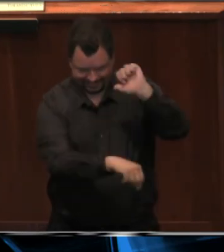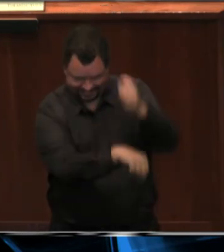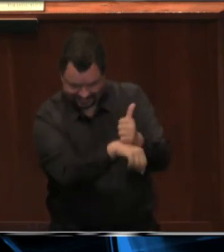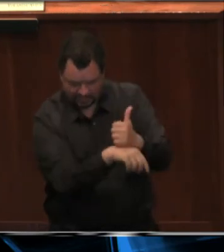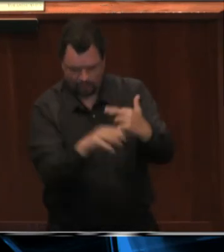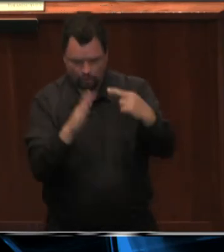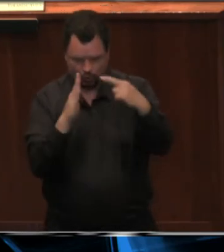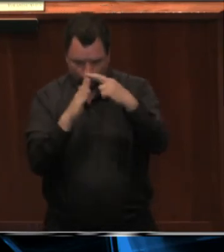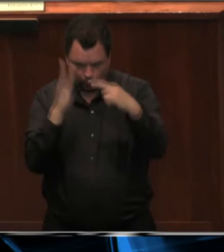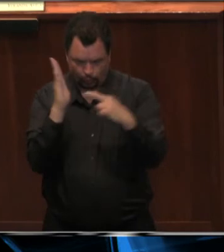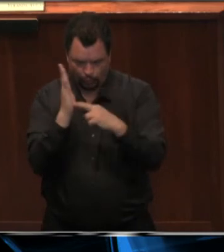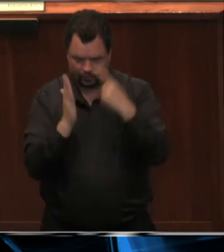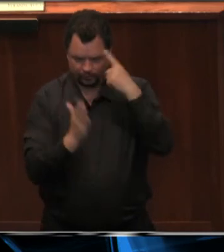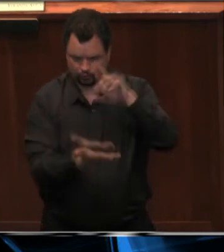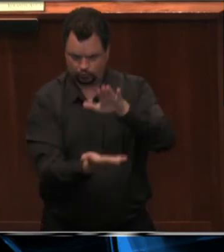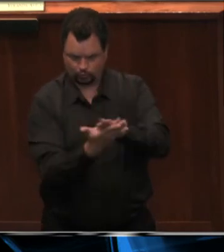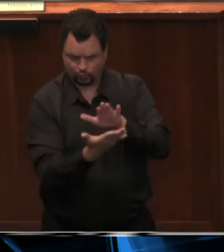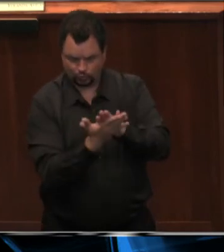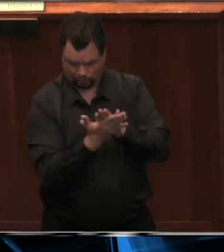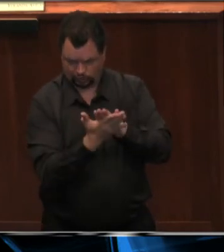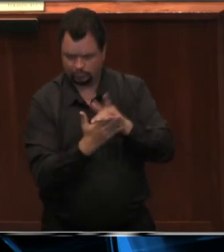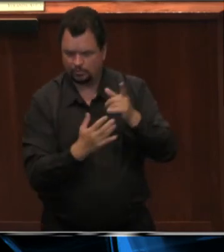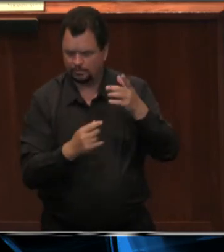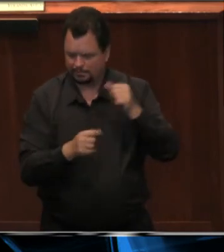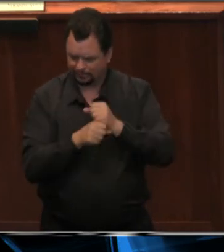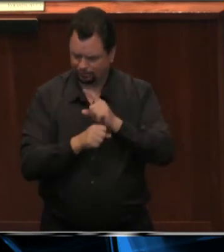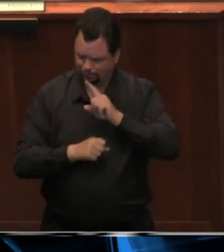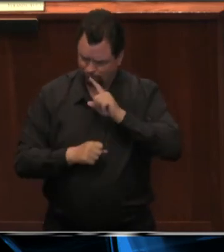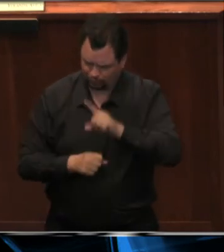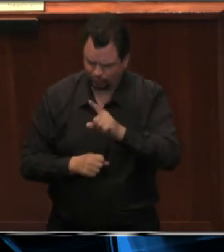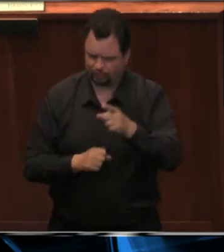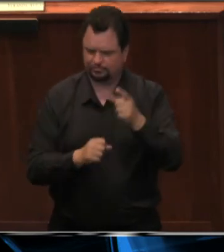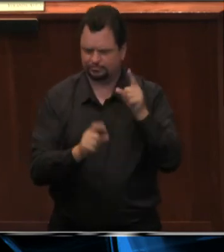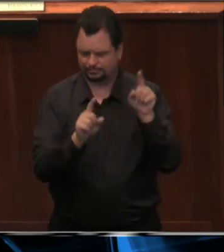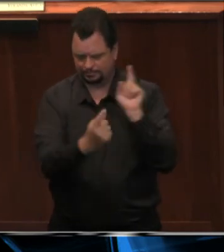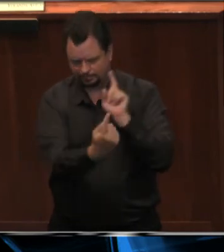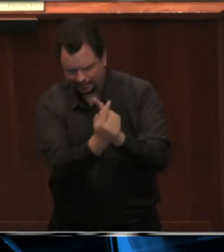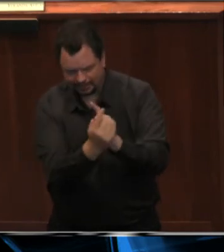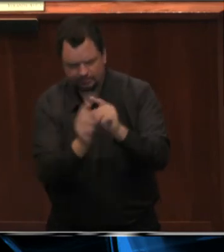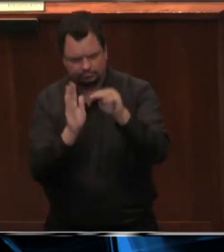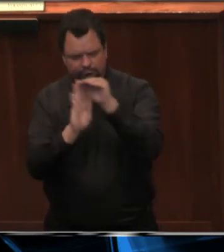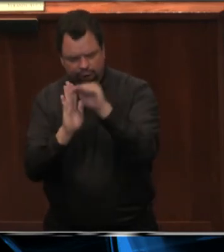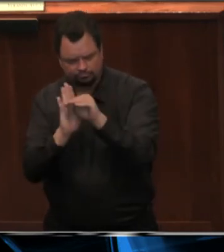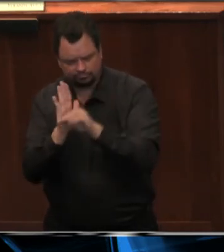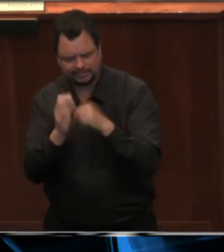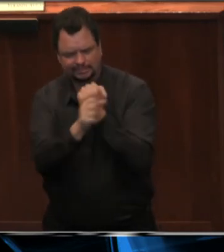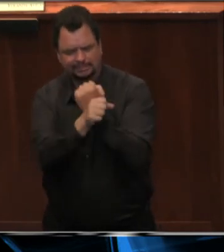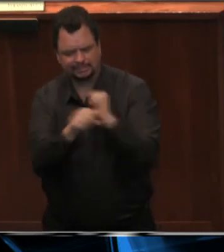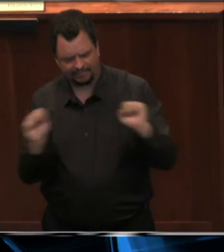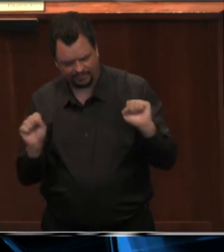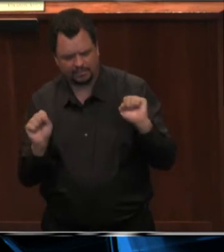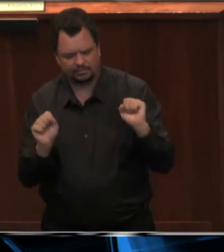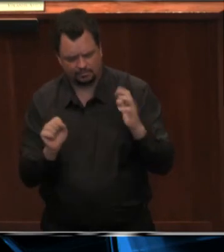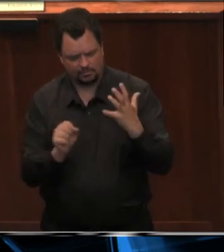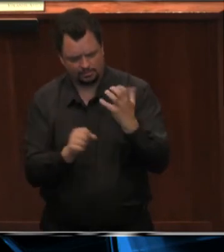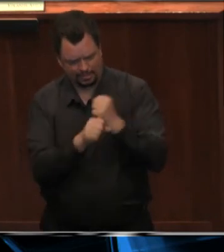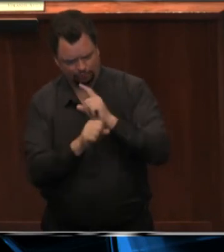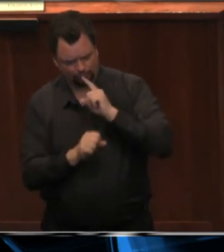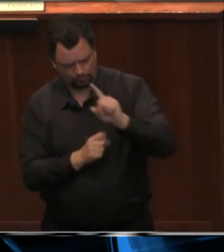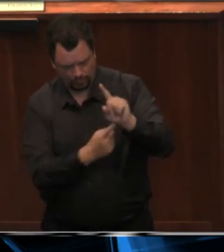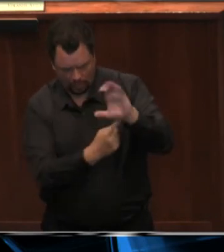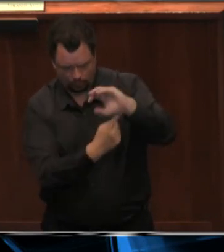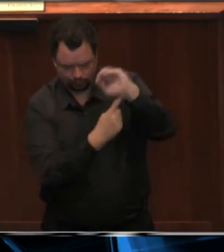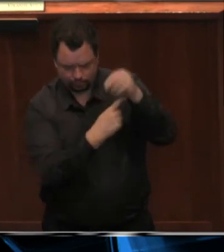must meet before they may reopen 100% in-person learning, which is what has been announced by our